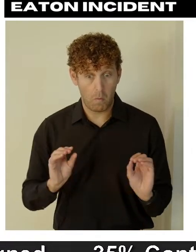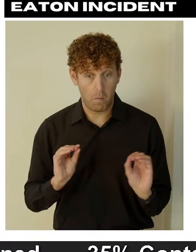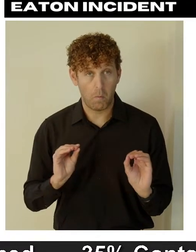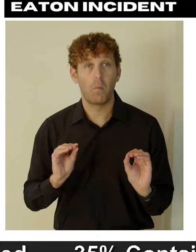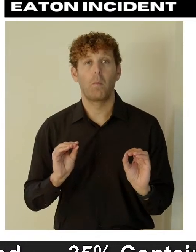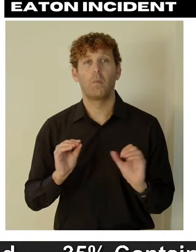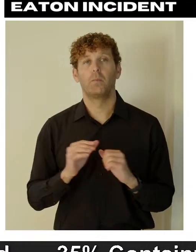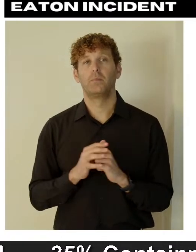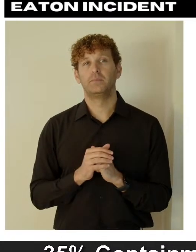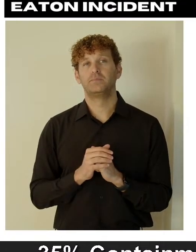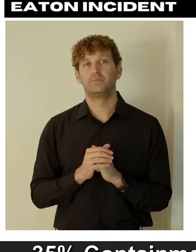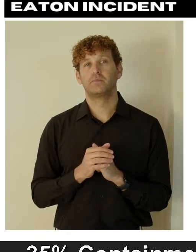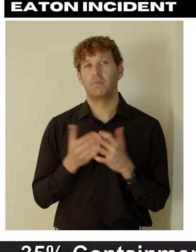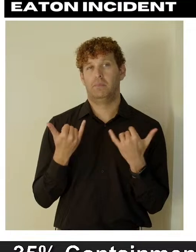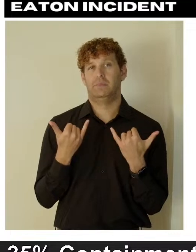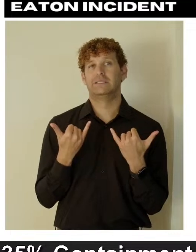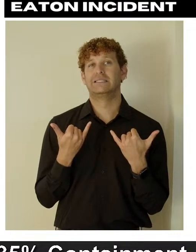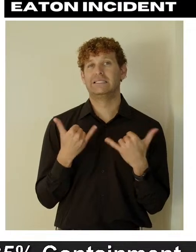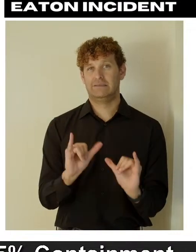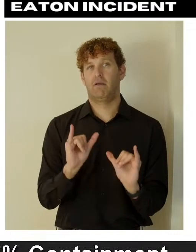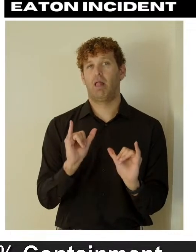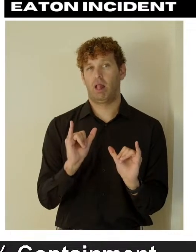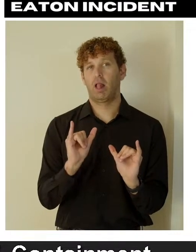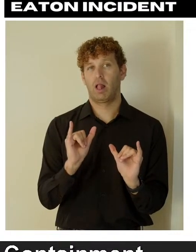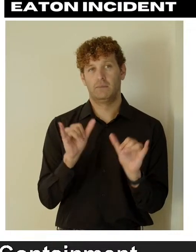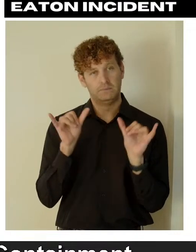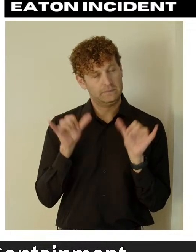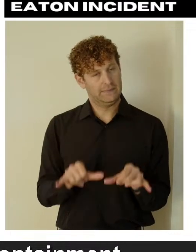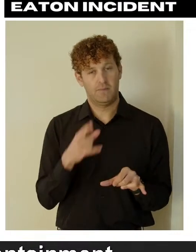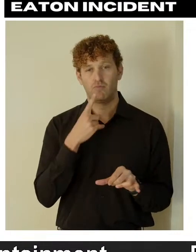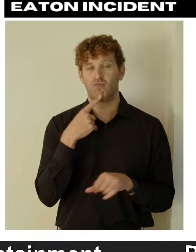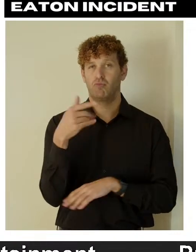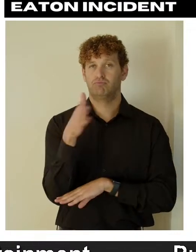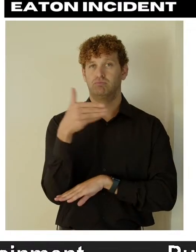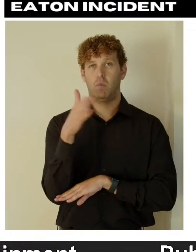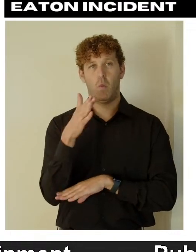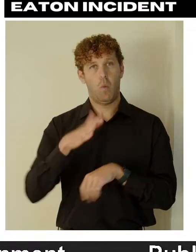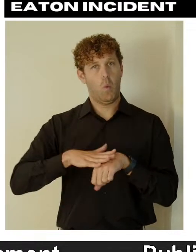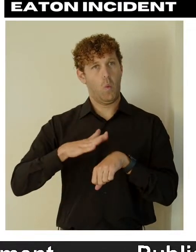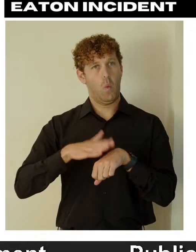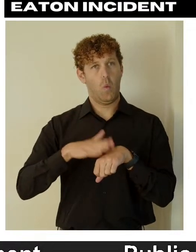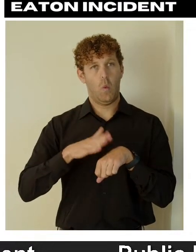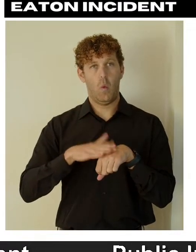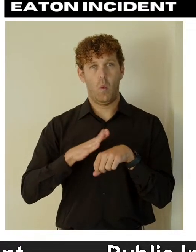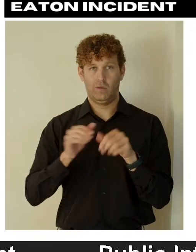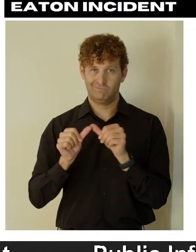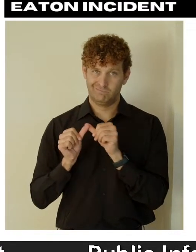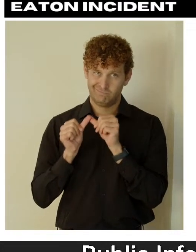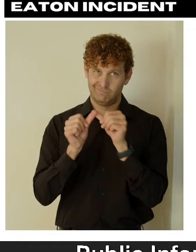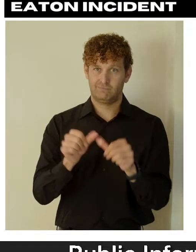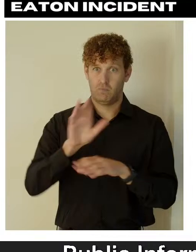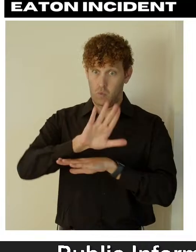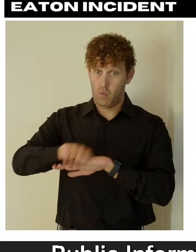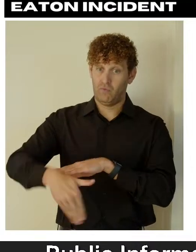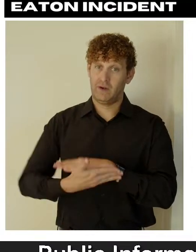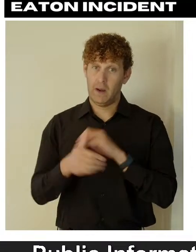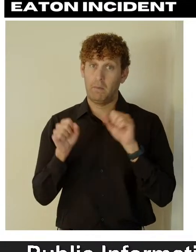still in effect for until 6 p.m. tomorrow, and there is potential again tonight for some of those winds to surface. If they do,